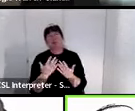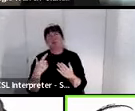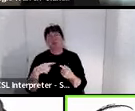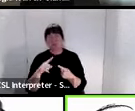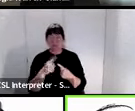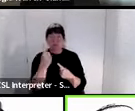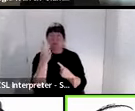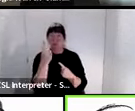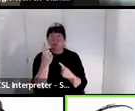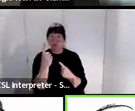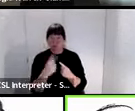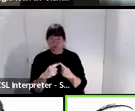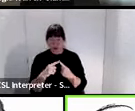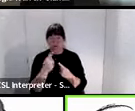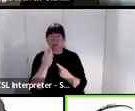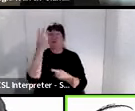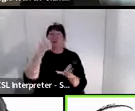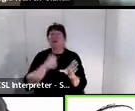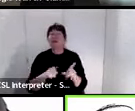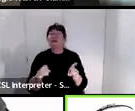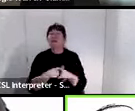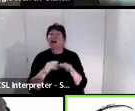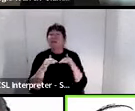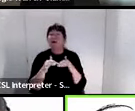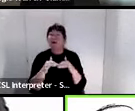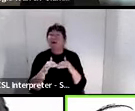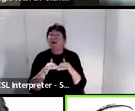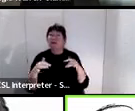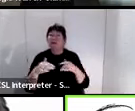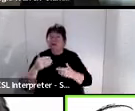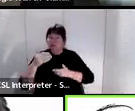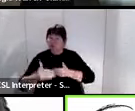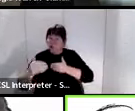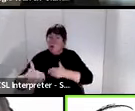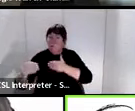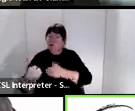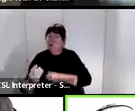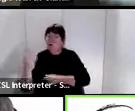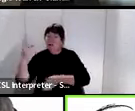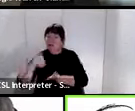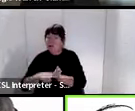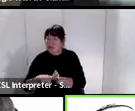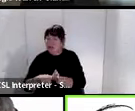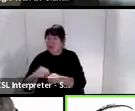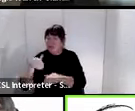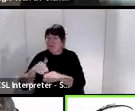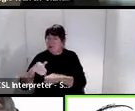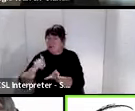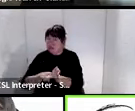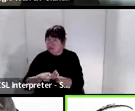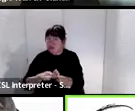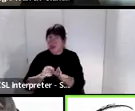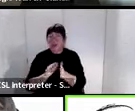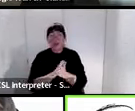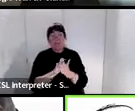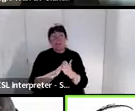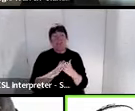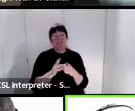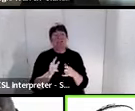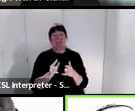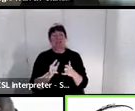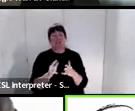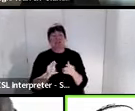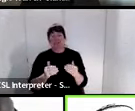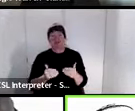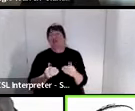it pushes every government that is in government to have to review it and to make changes. It can't be shifted off